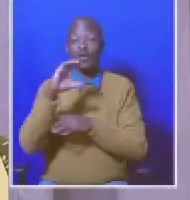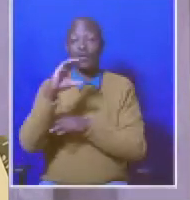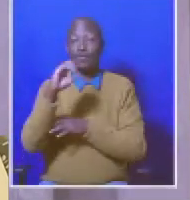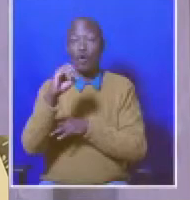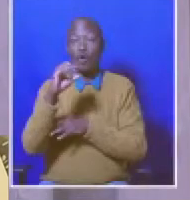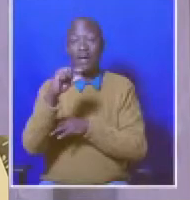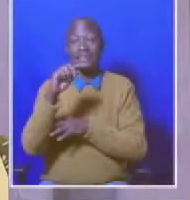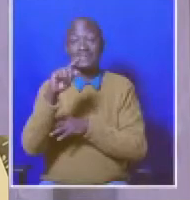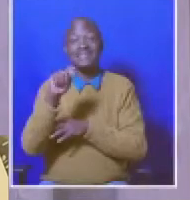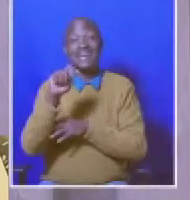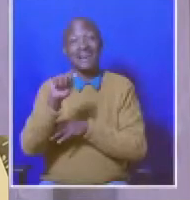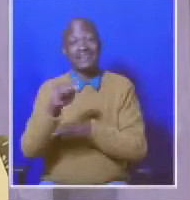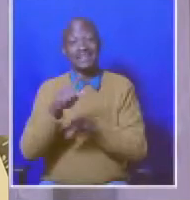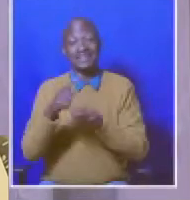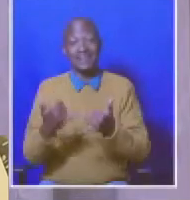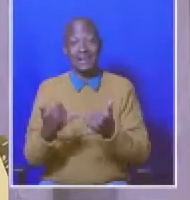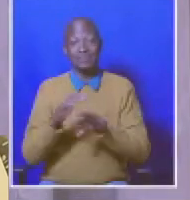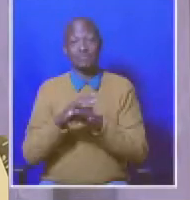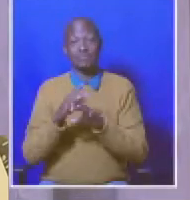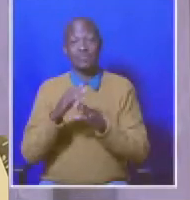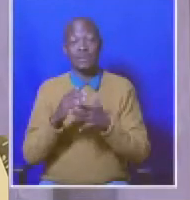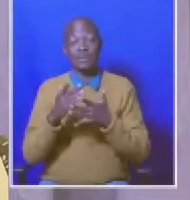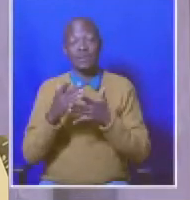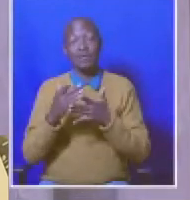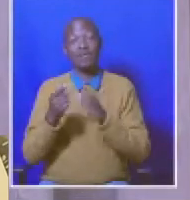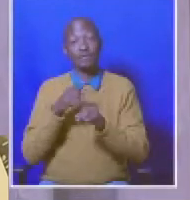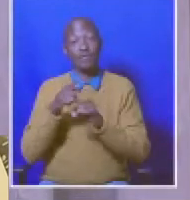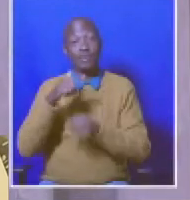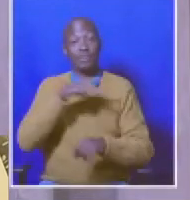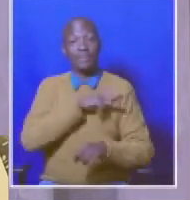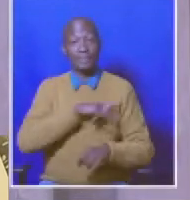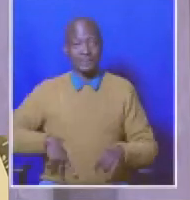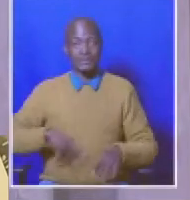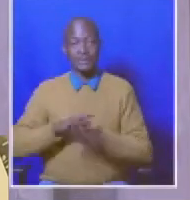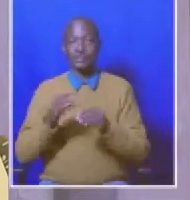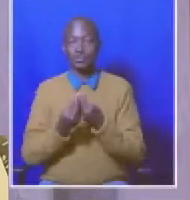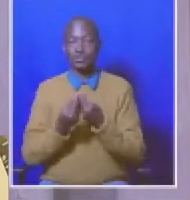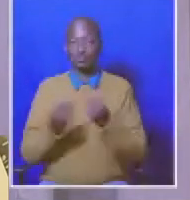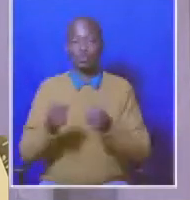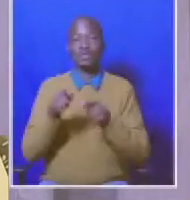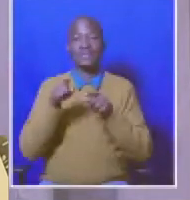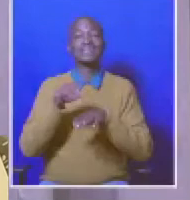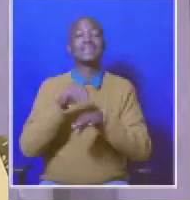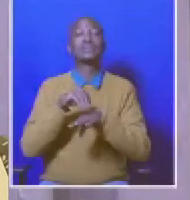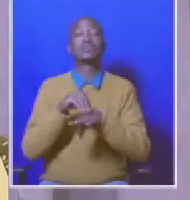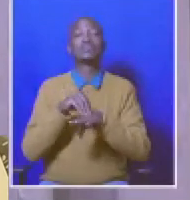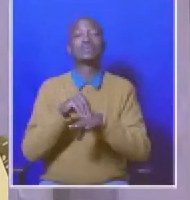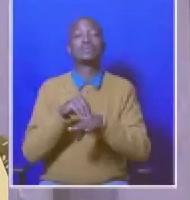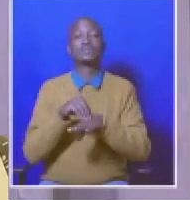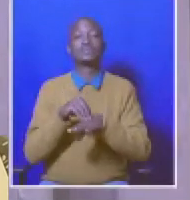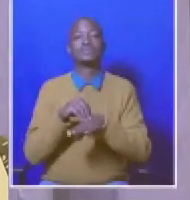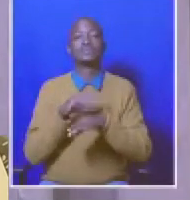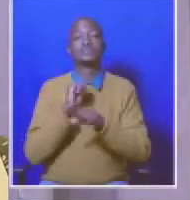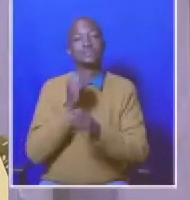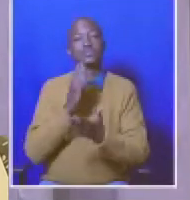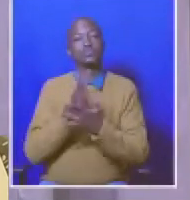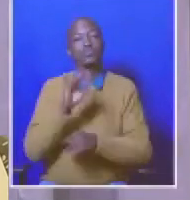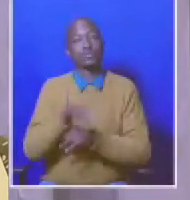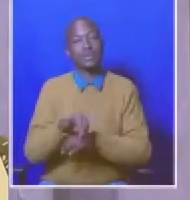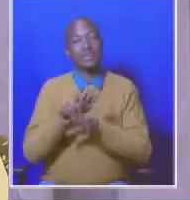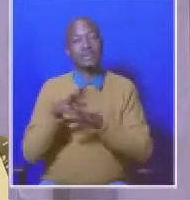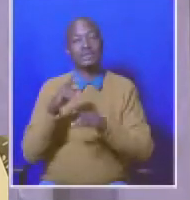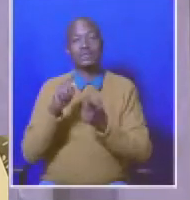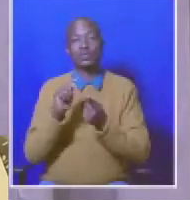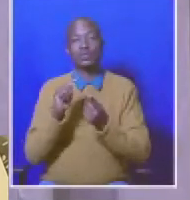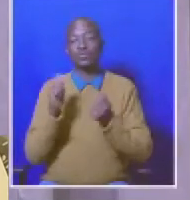moment, directed by the presidency, is to address exactly that problem, to ensure that we turn